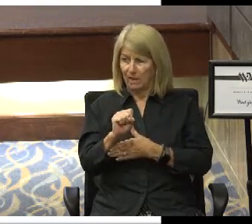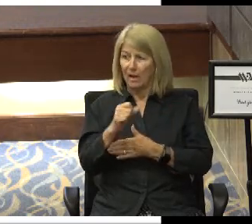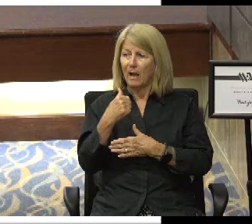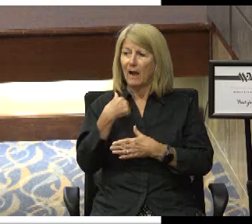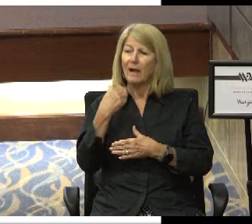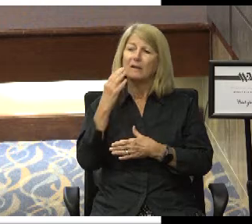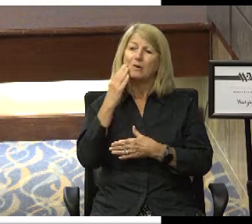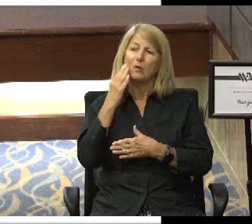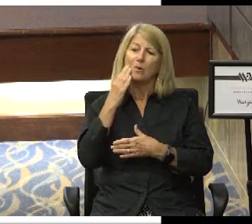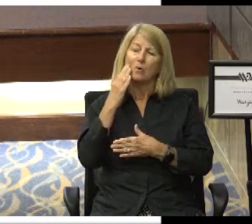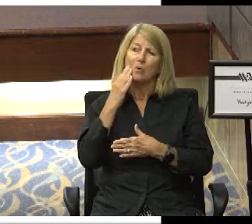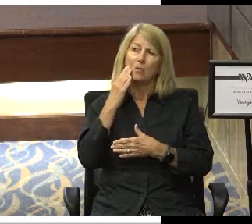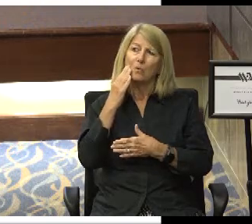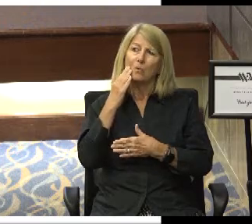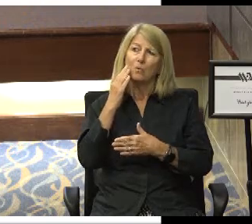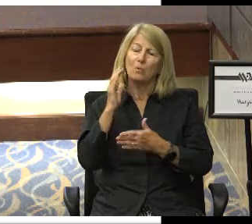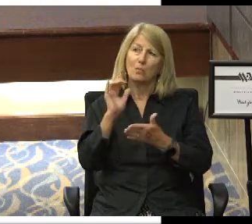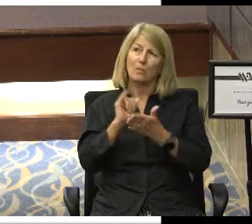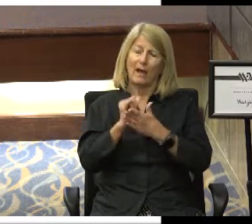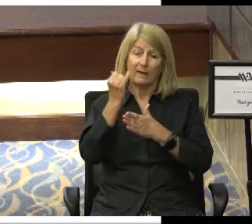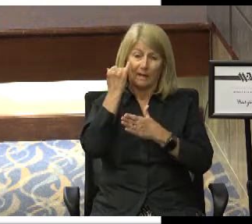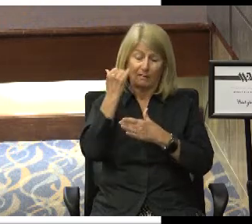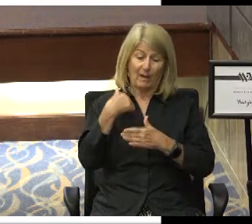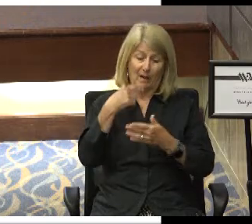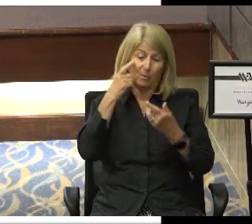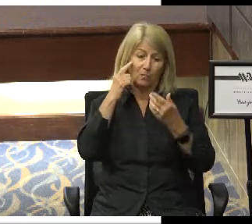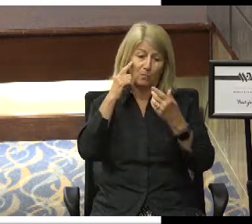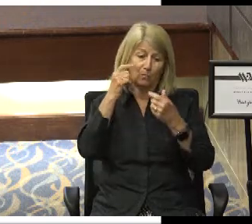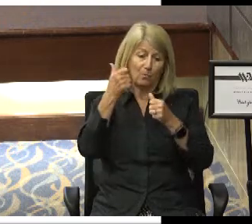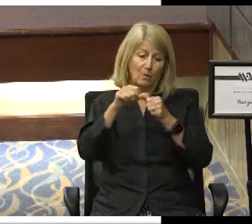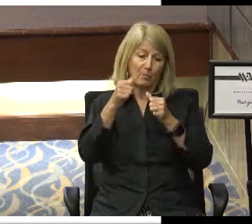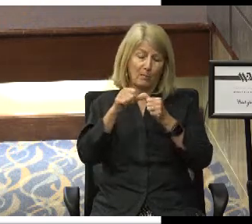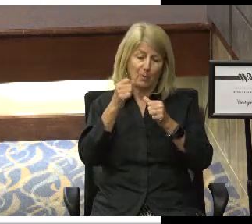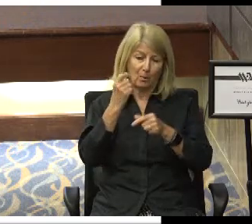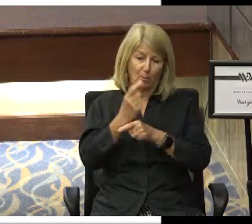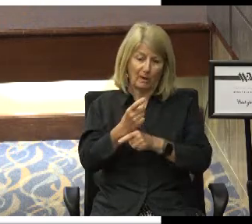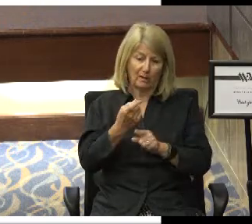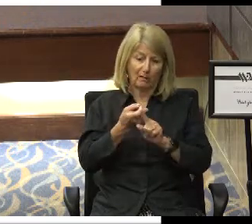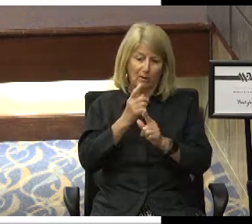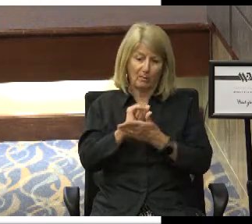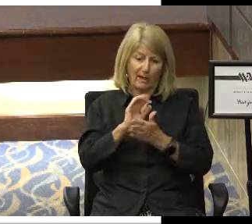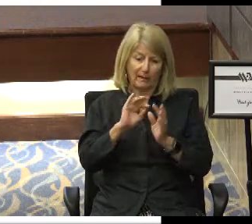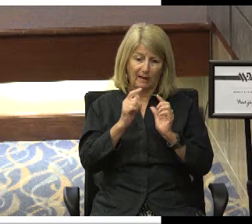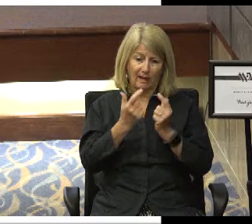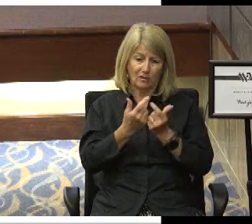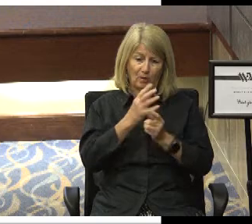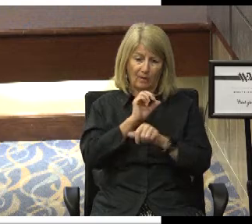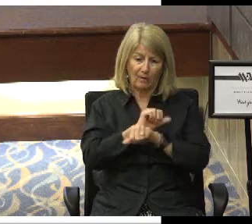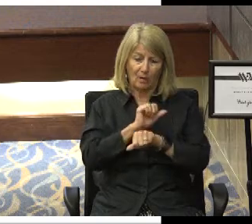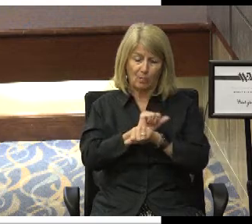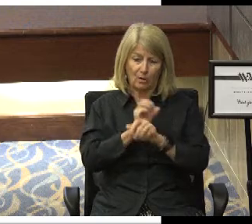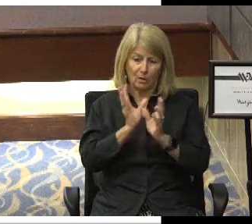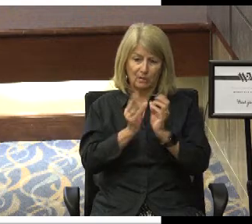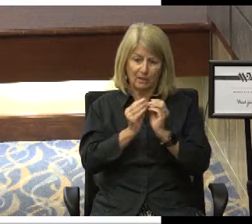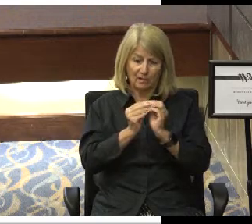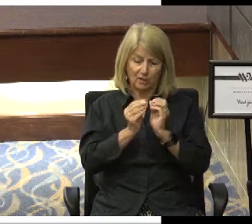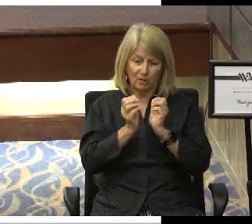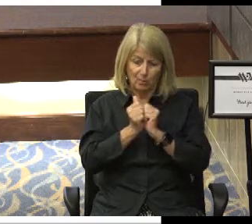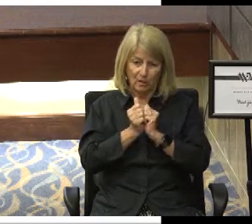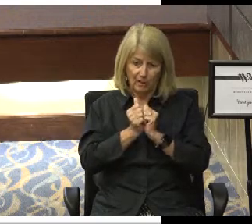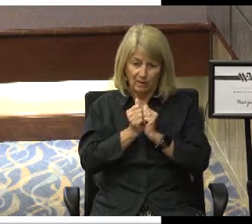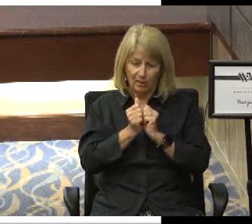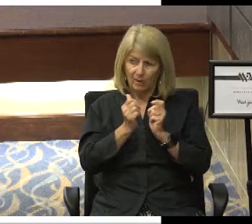I know that if I remember correctly from last council in the work session with the TERS